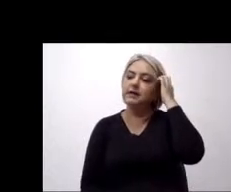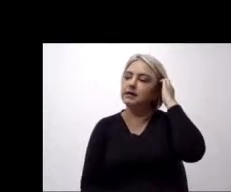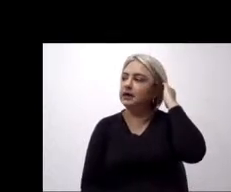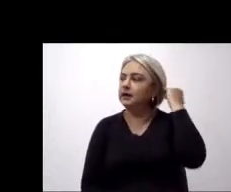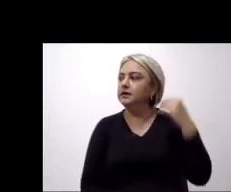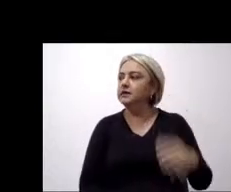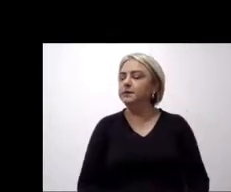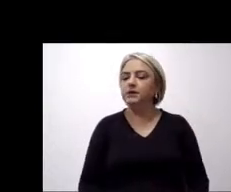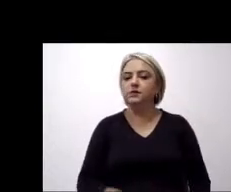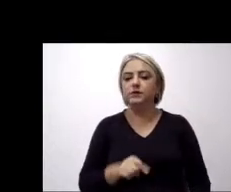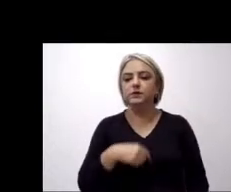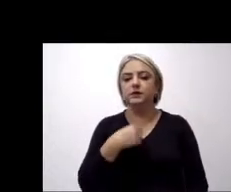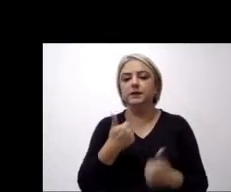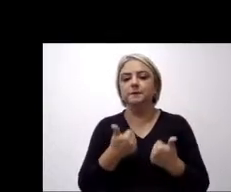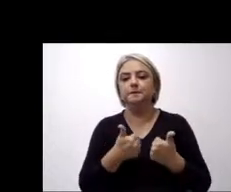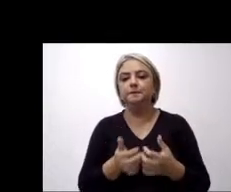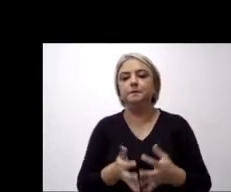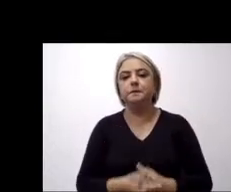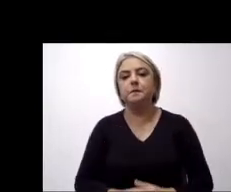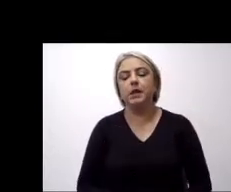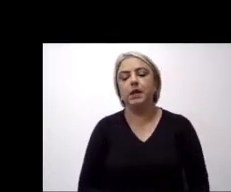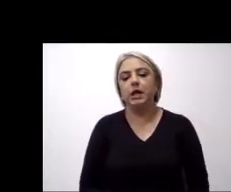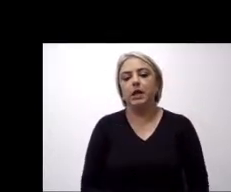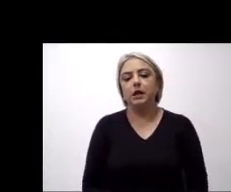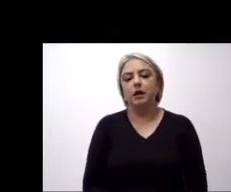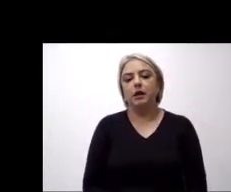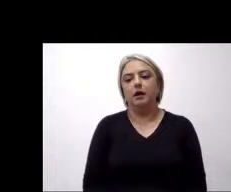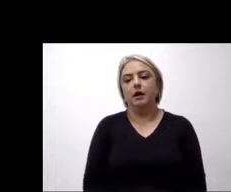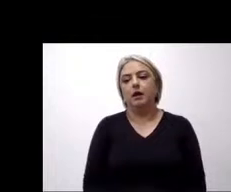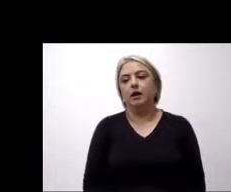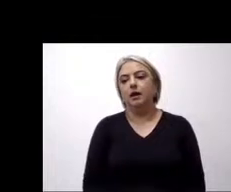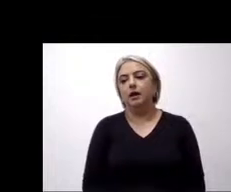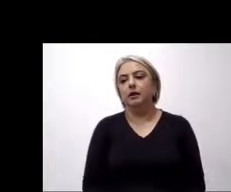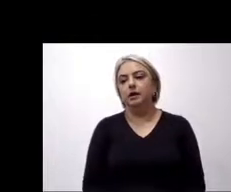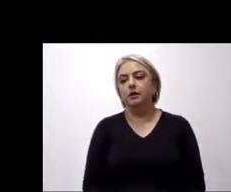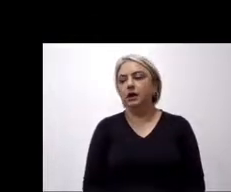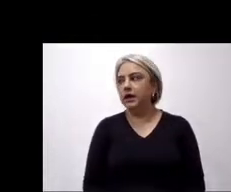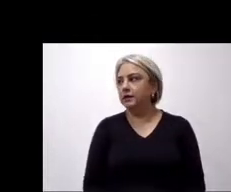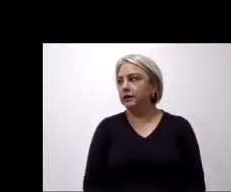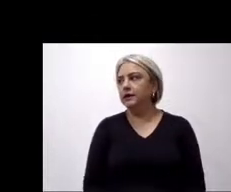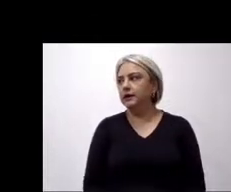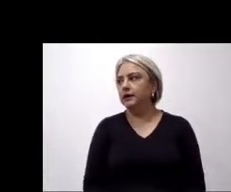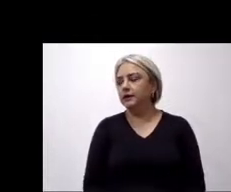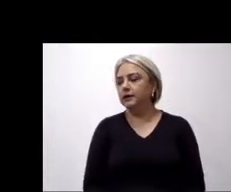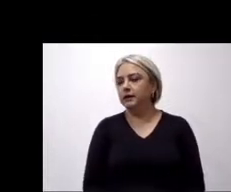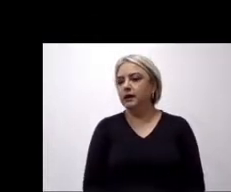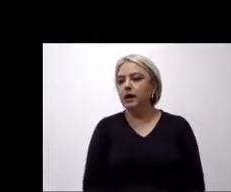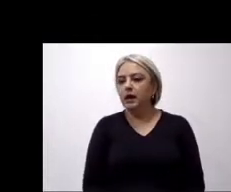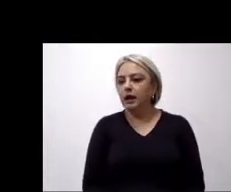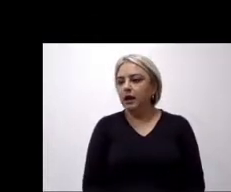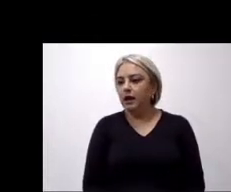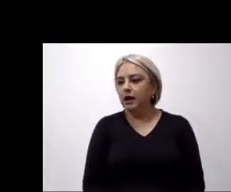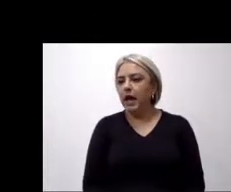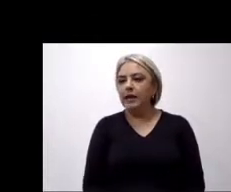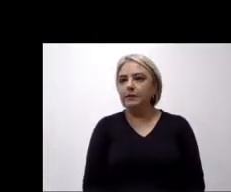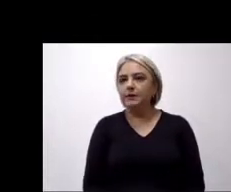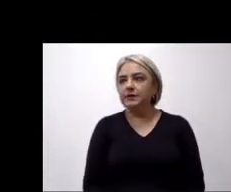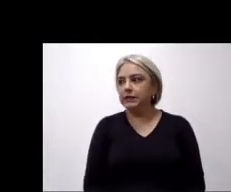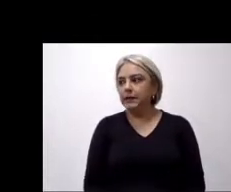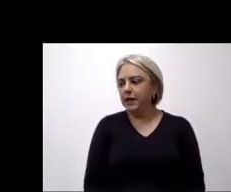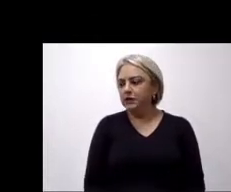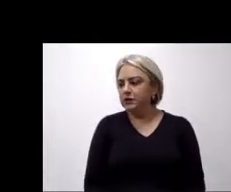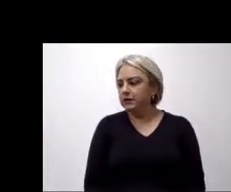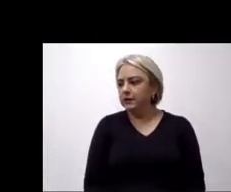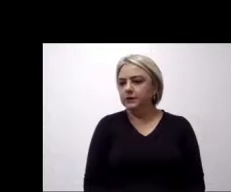I lose the sound. Okay. Last consideration is to take into account